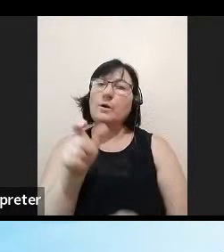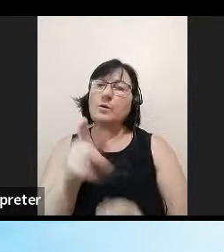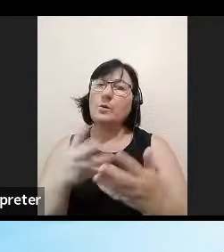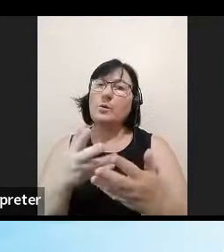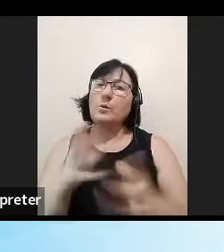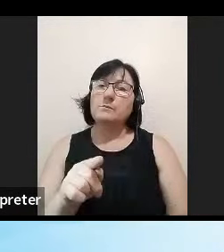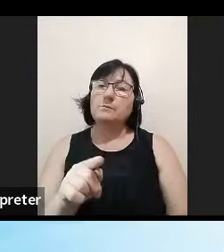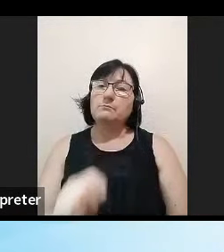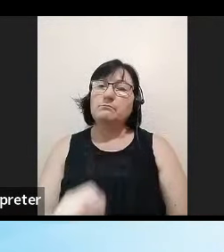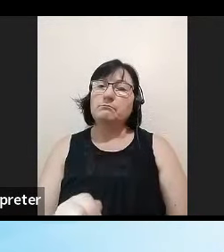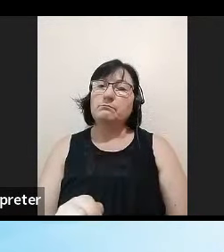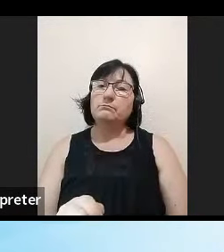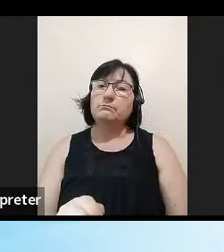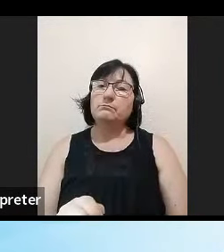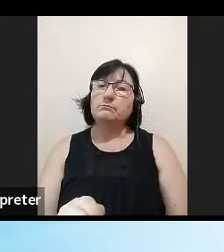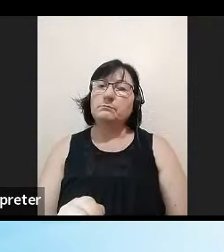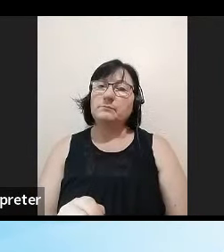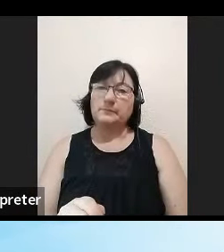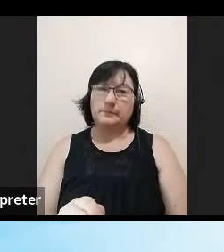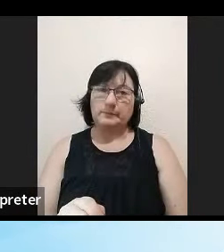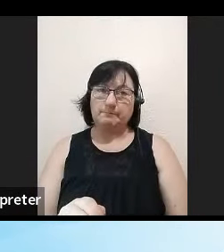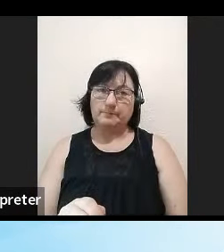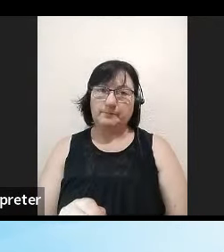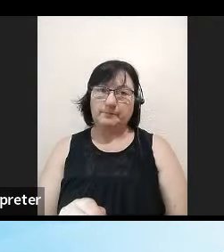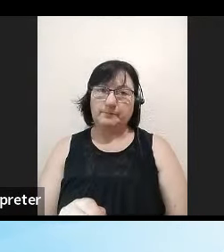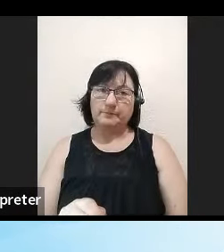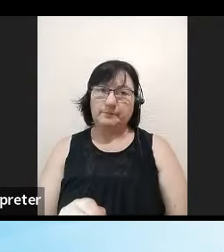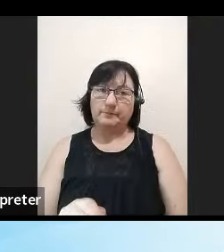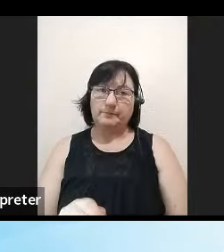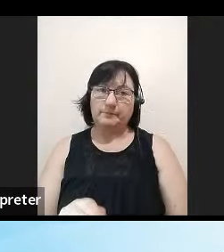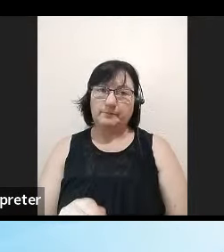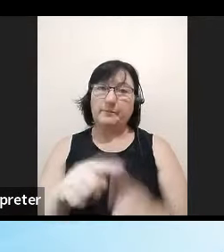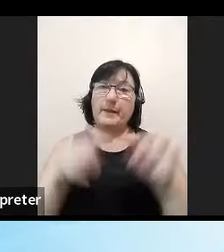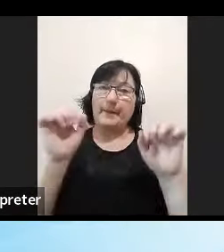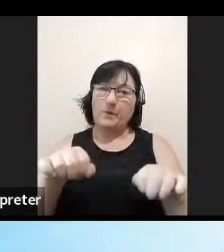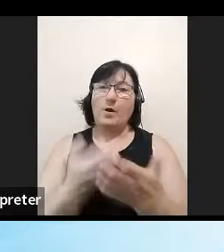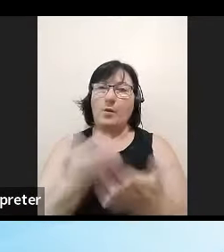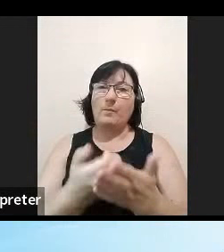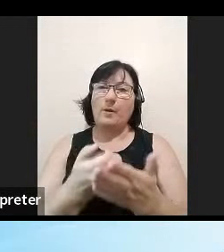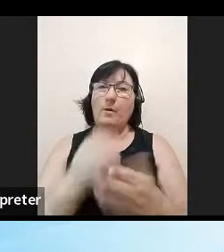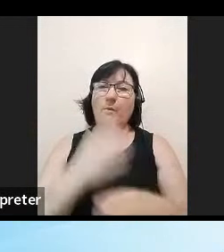a approved economic operator, and then it will give you a number of